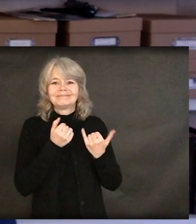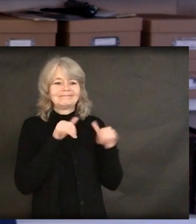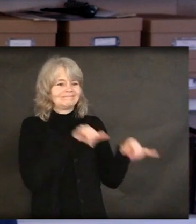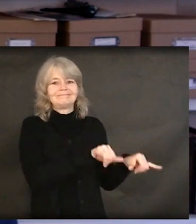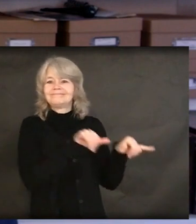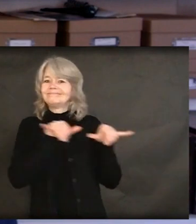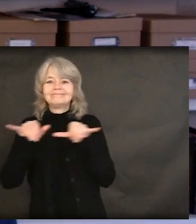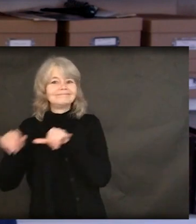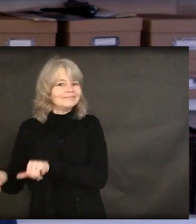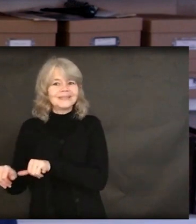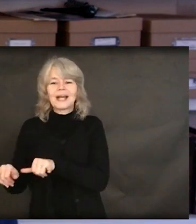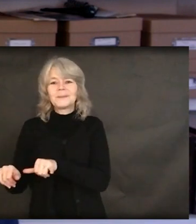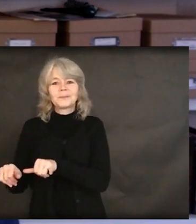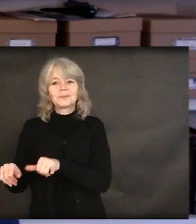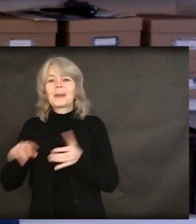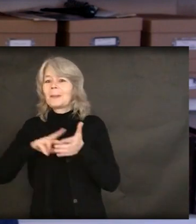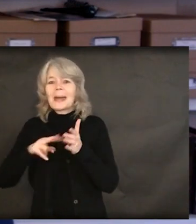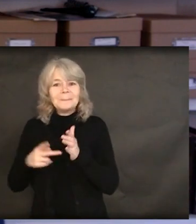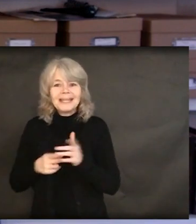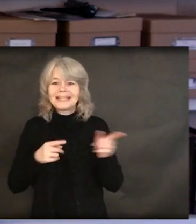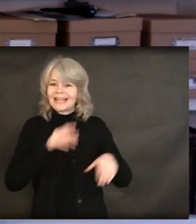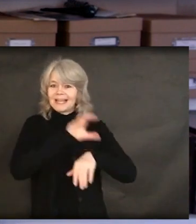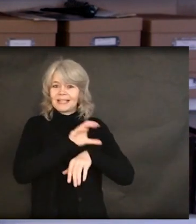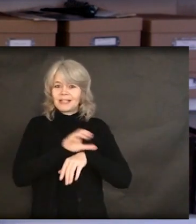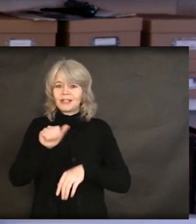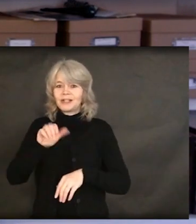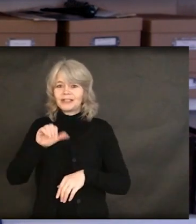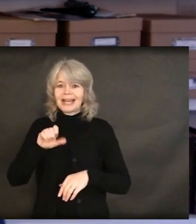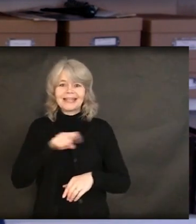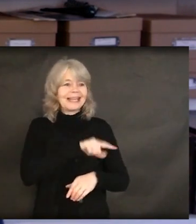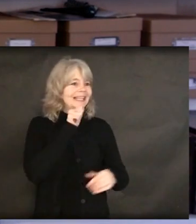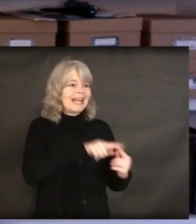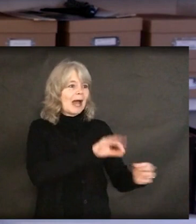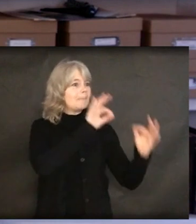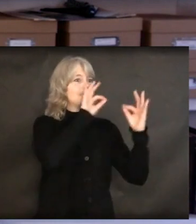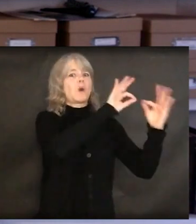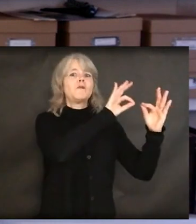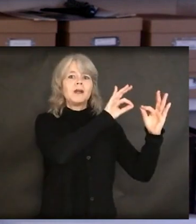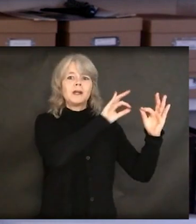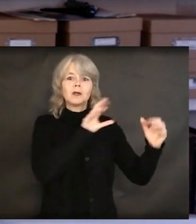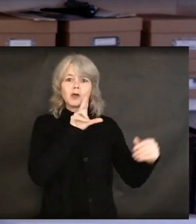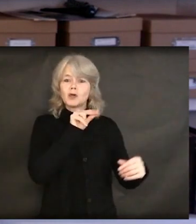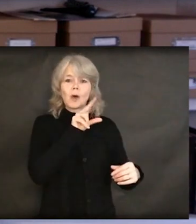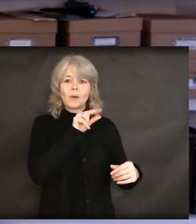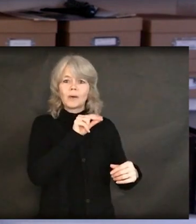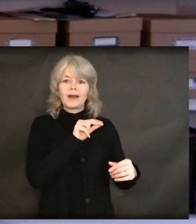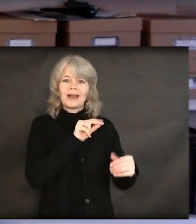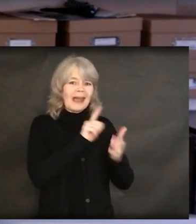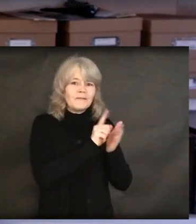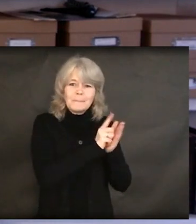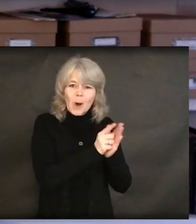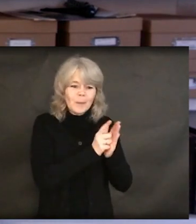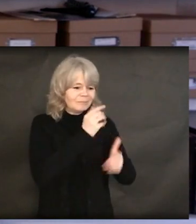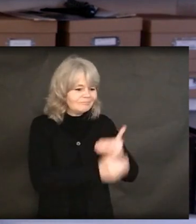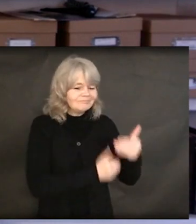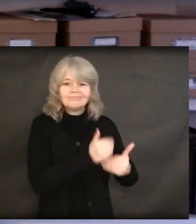I've ever known. That is, the church in Acts is neither perfect nor exemplary at every moment.